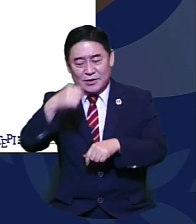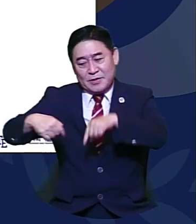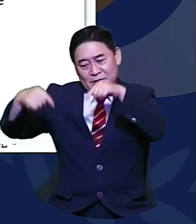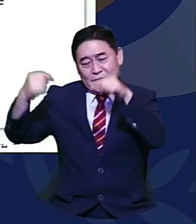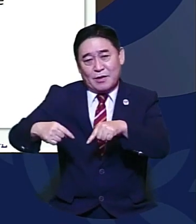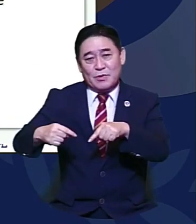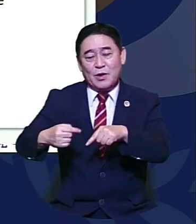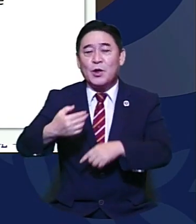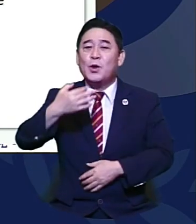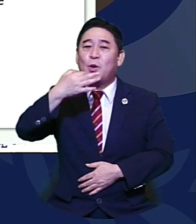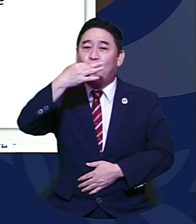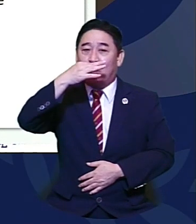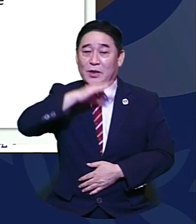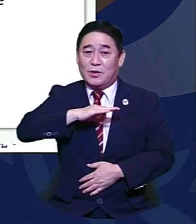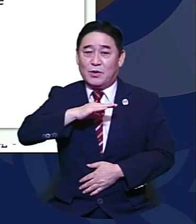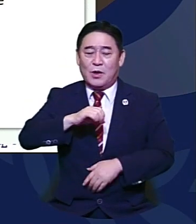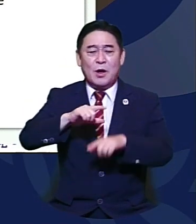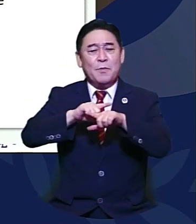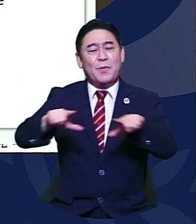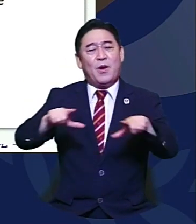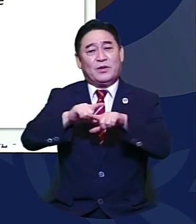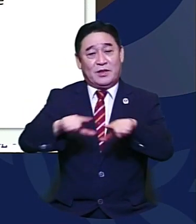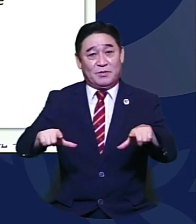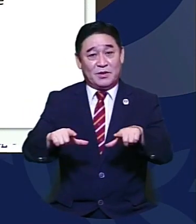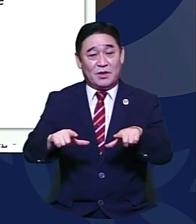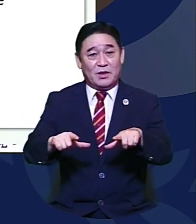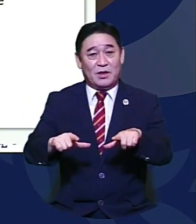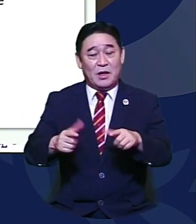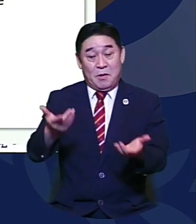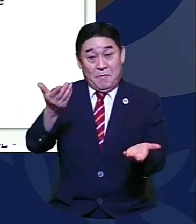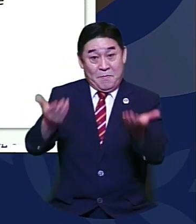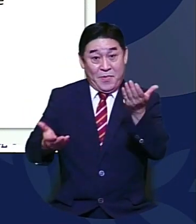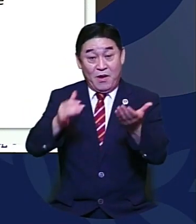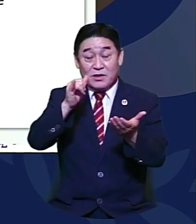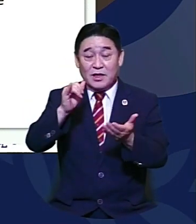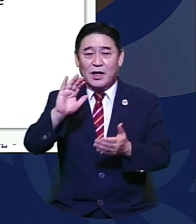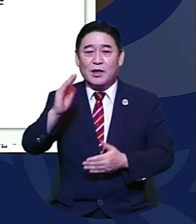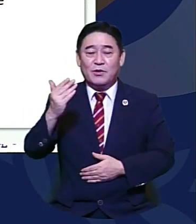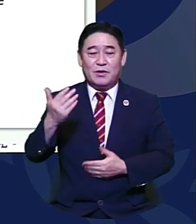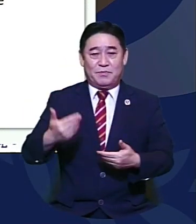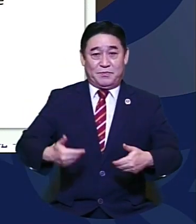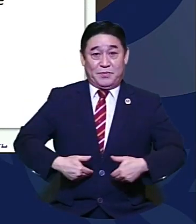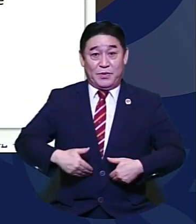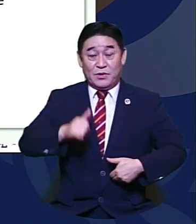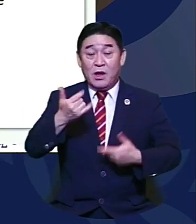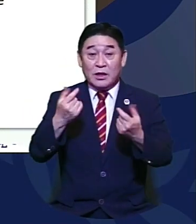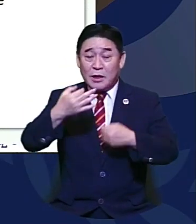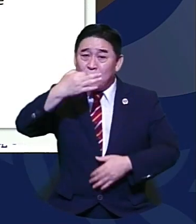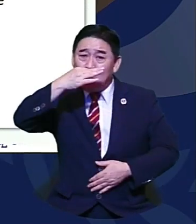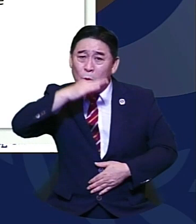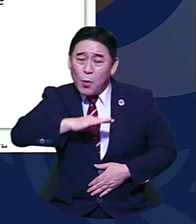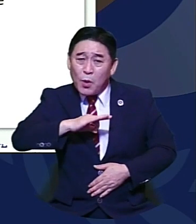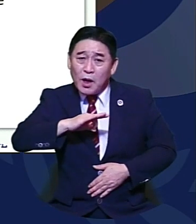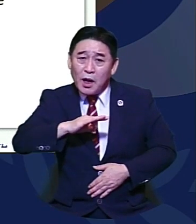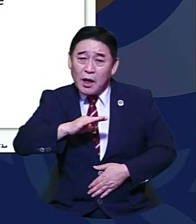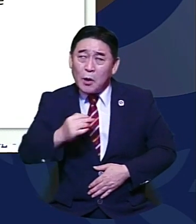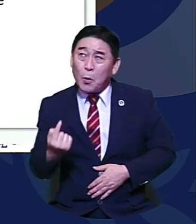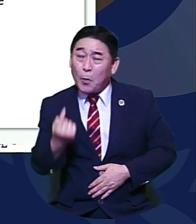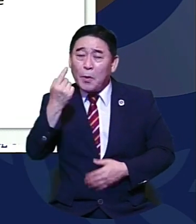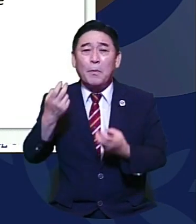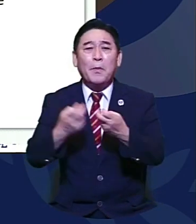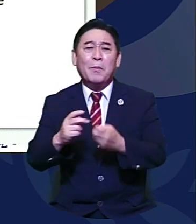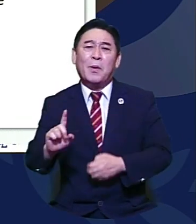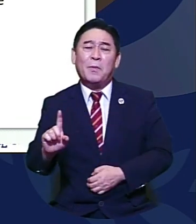fair. Okay, then how we can say it should be effective? It means that we have to have at